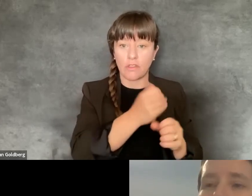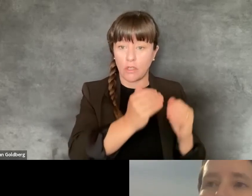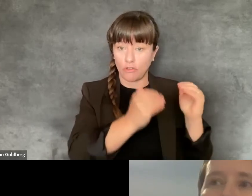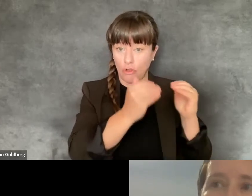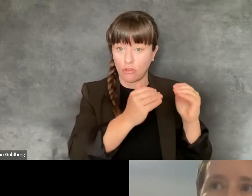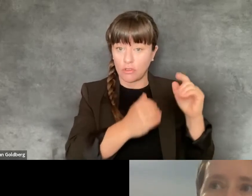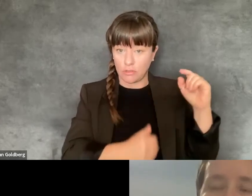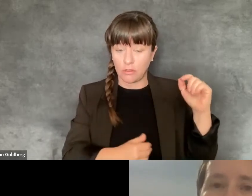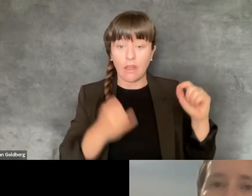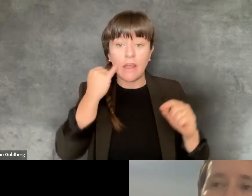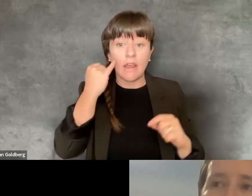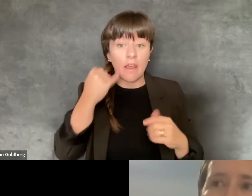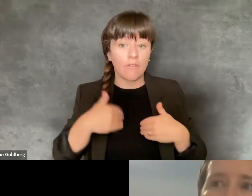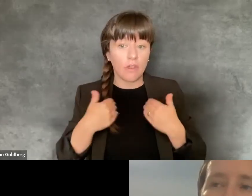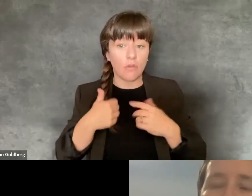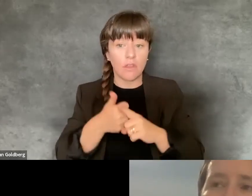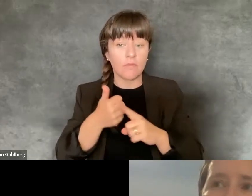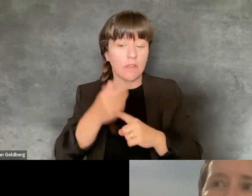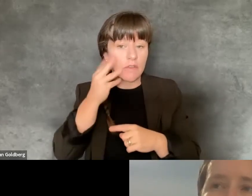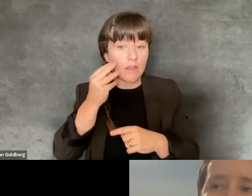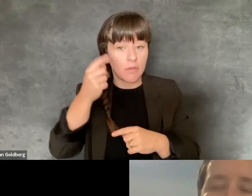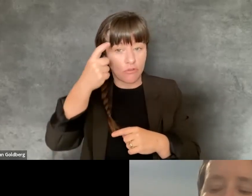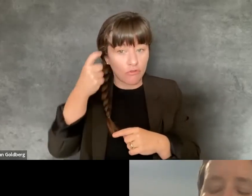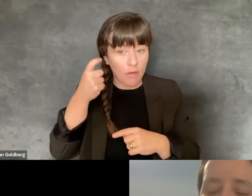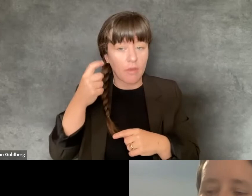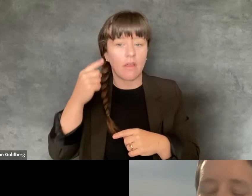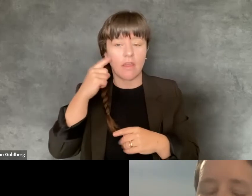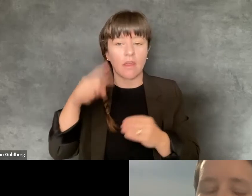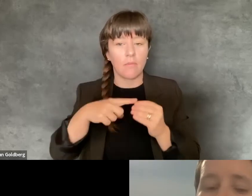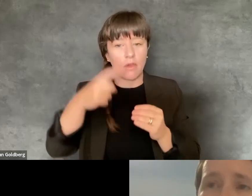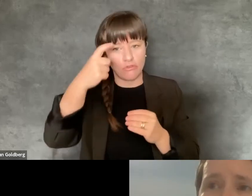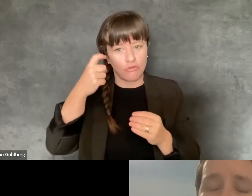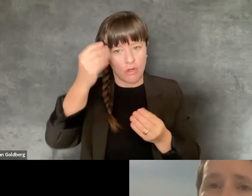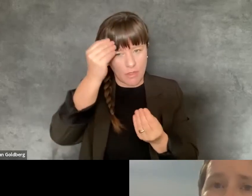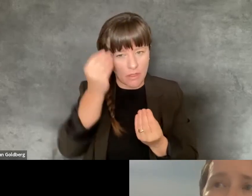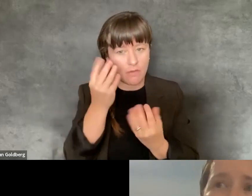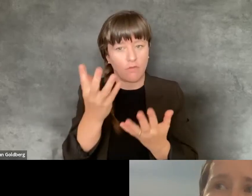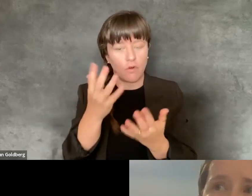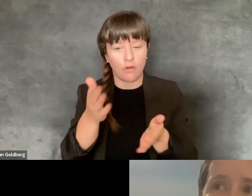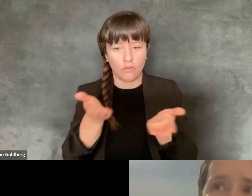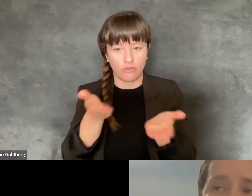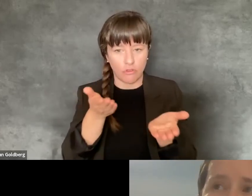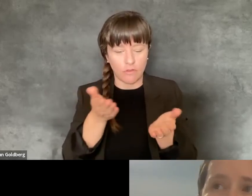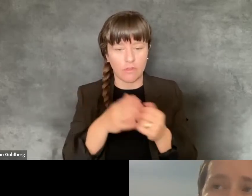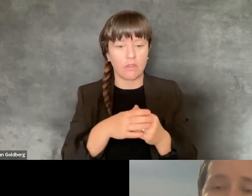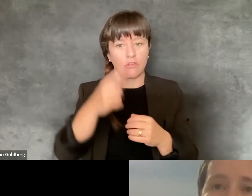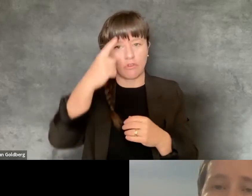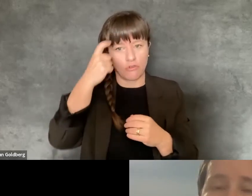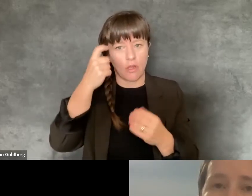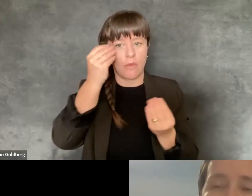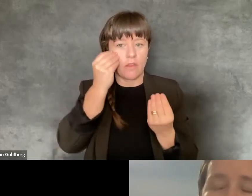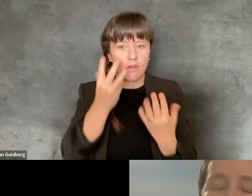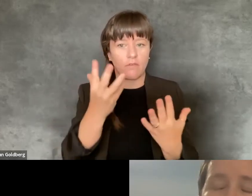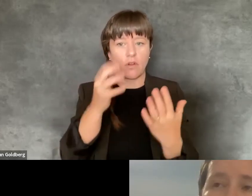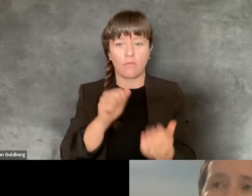have undergone trauma, and thinking about trauma-informed services and trauma-informed approaches for